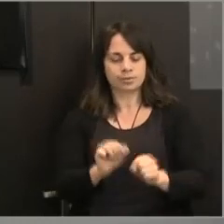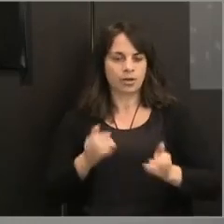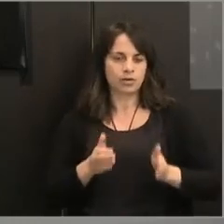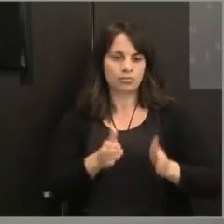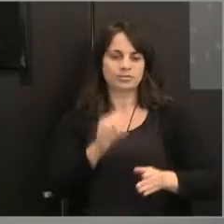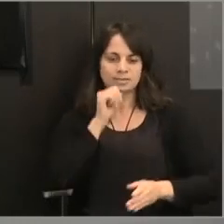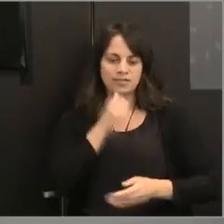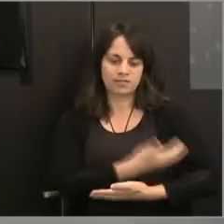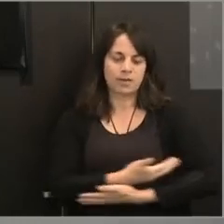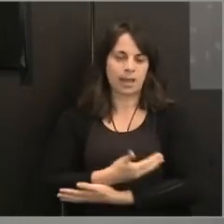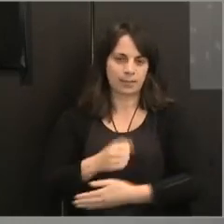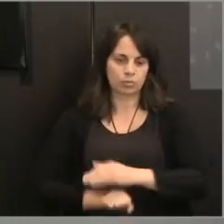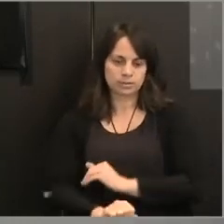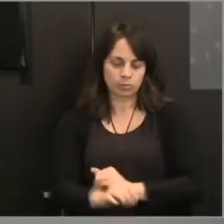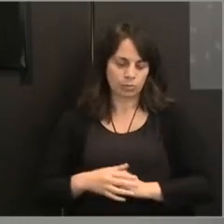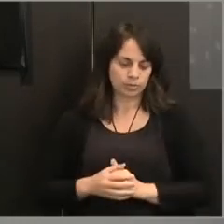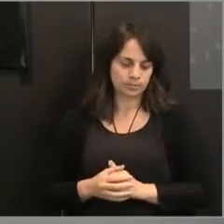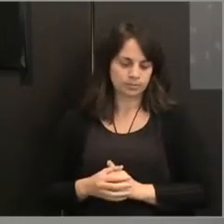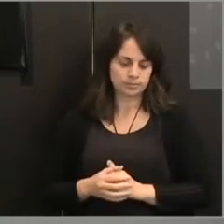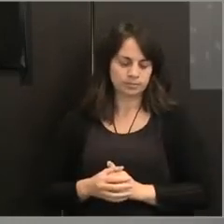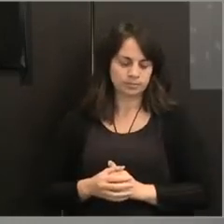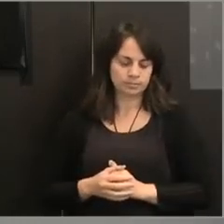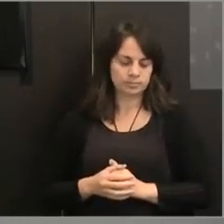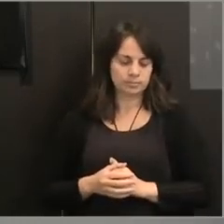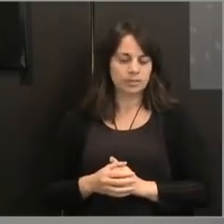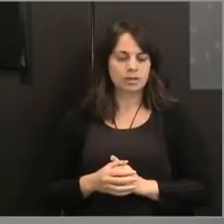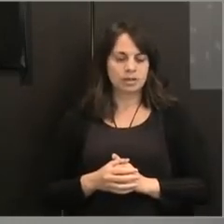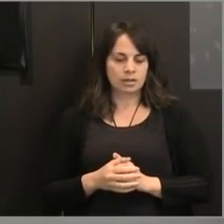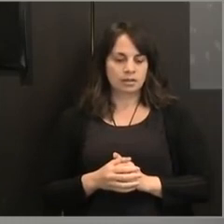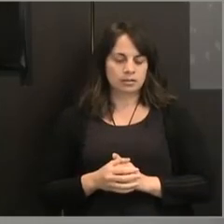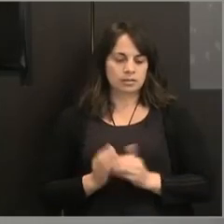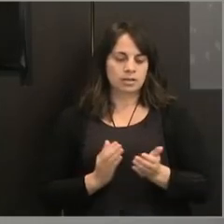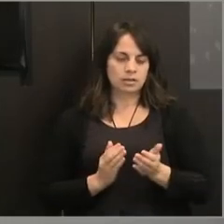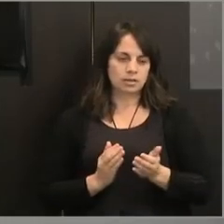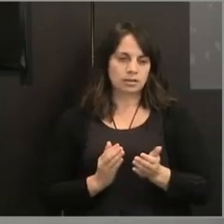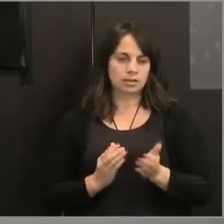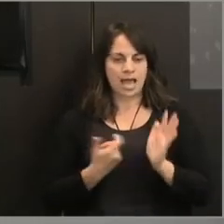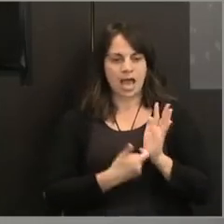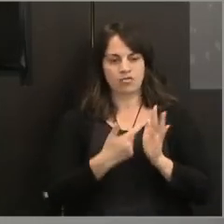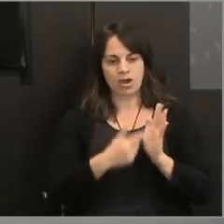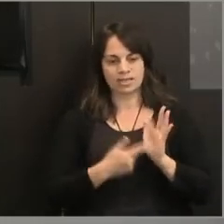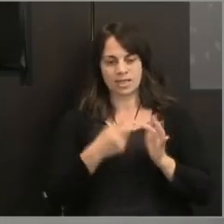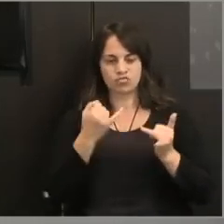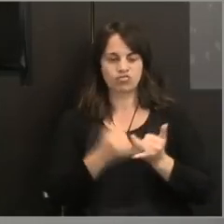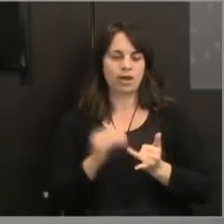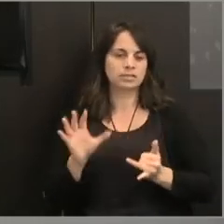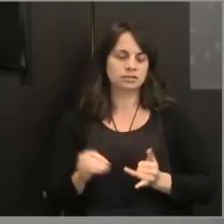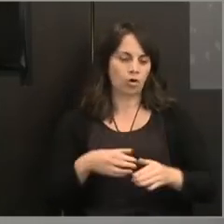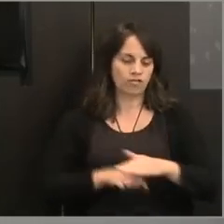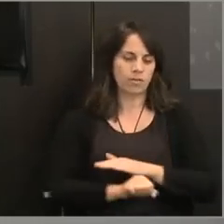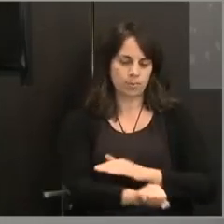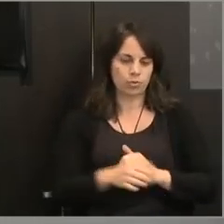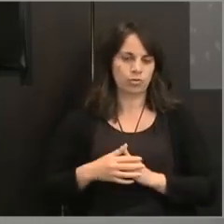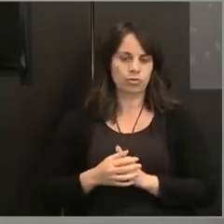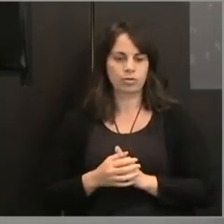a baby was born. The rites of birth, R-I-T-E-S,